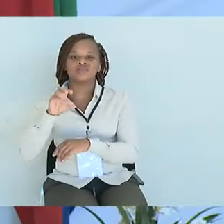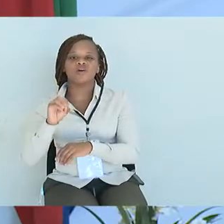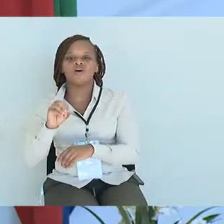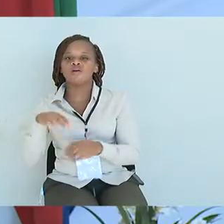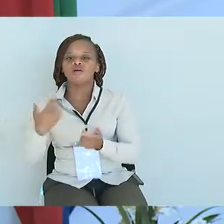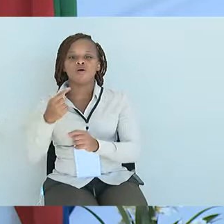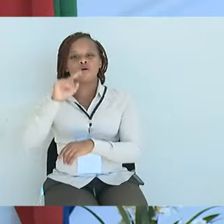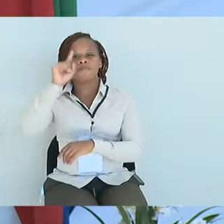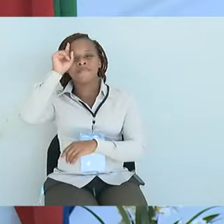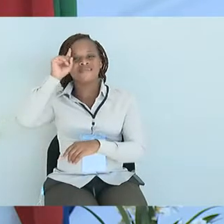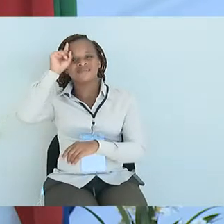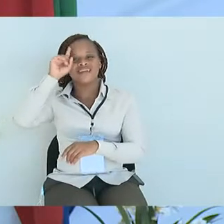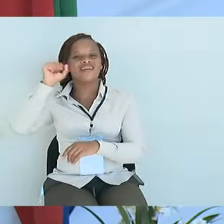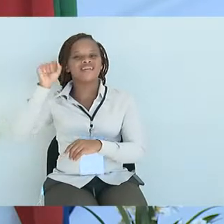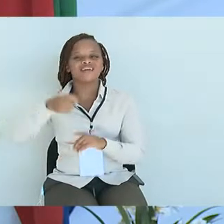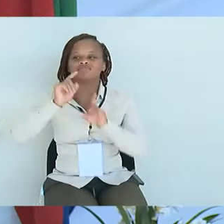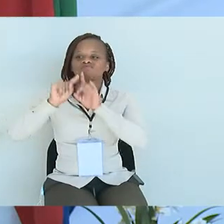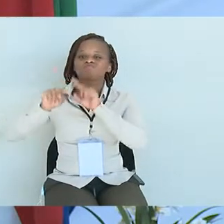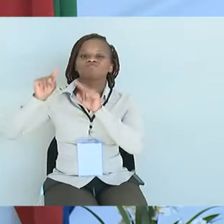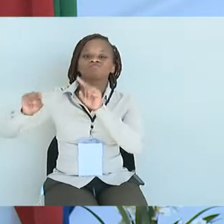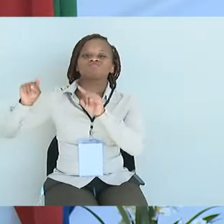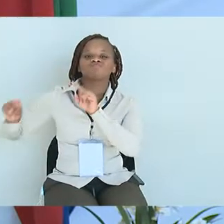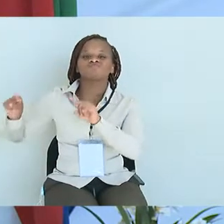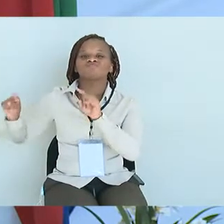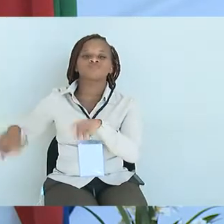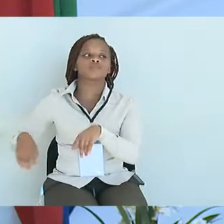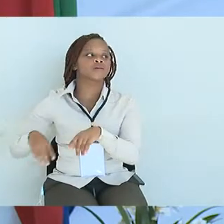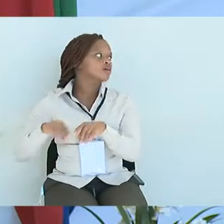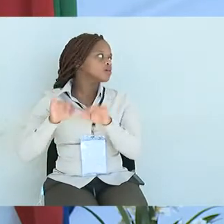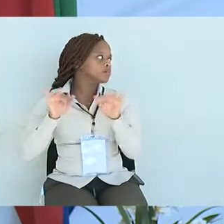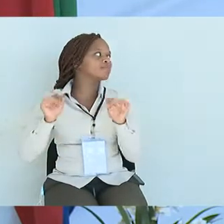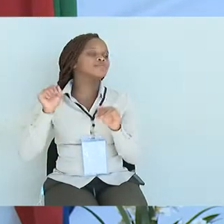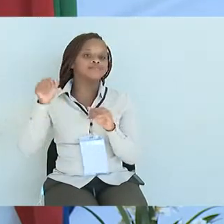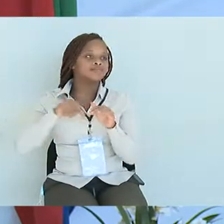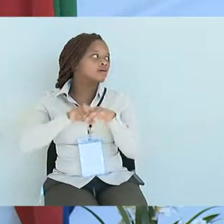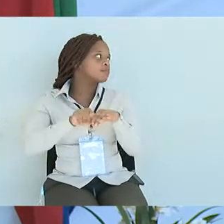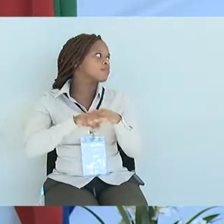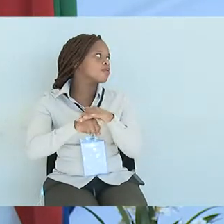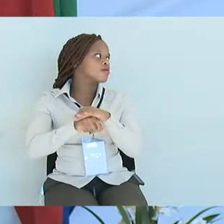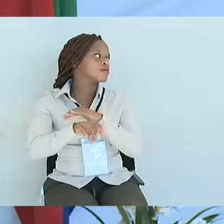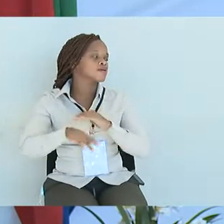count, Stephen Dlamini and so forth. They are born here.